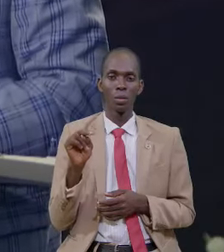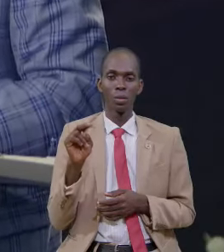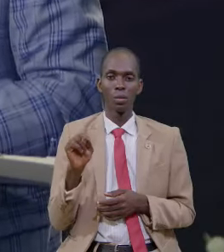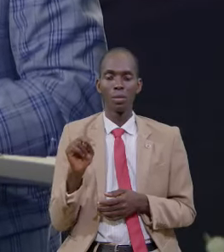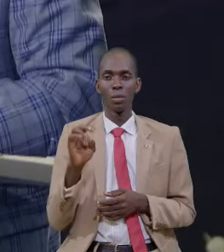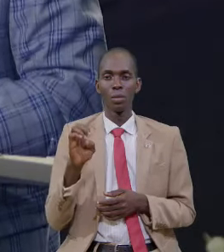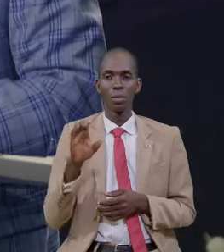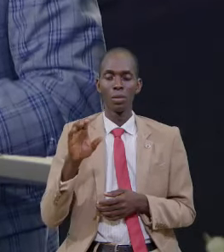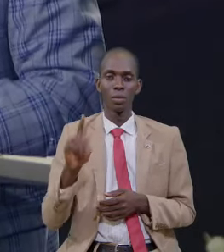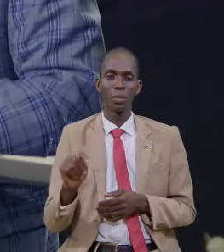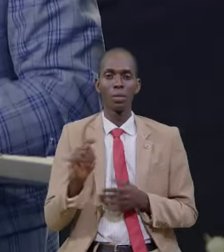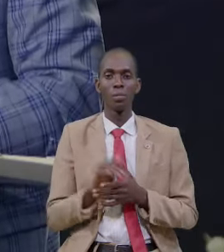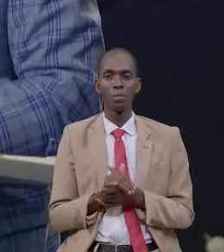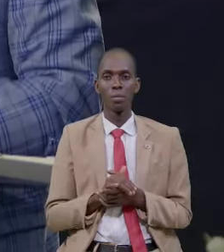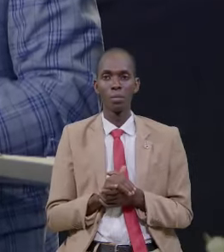gckhq.org/connect.